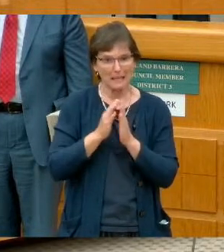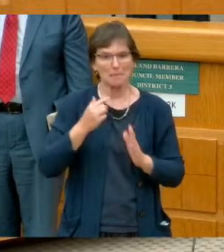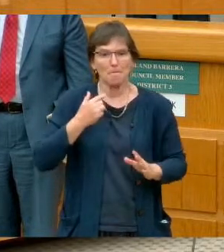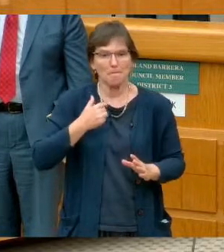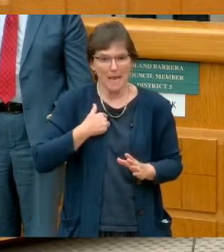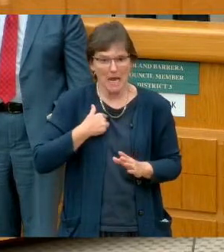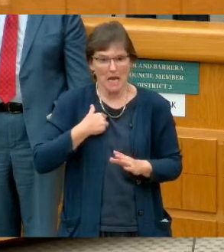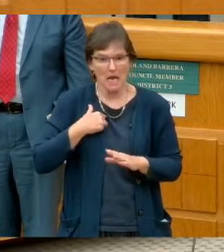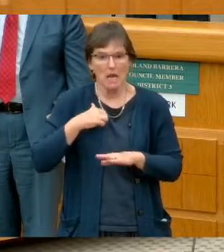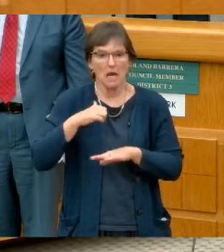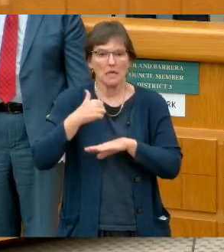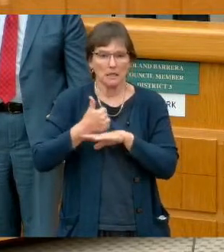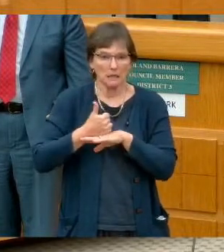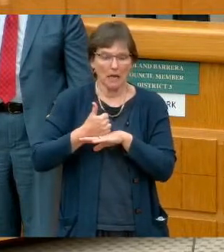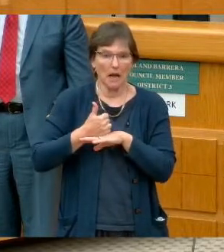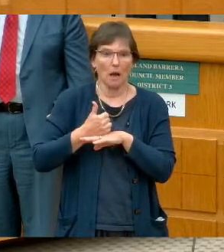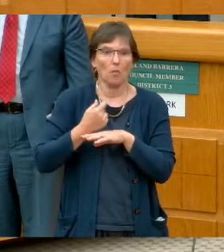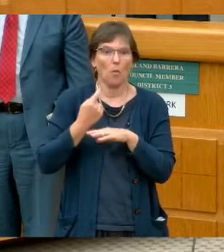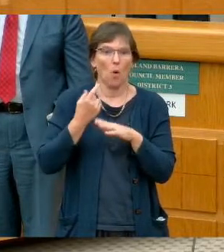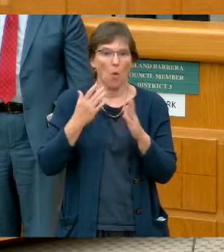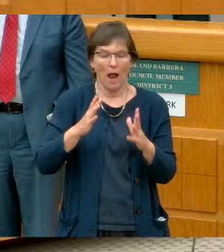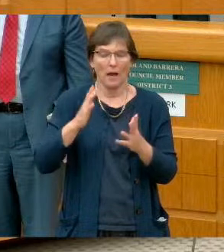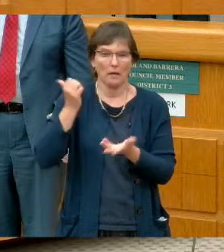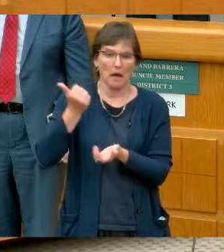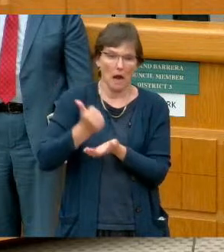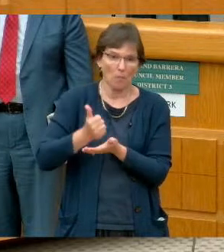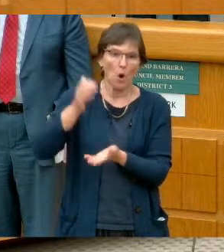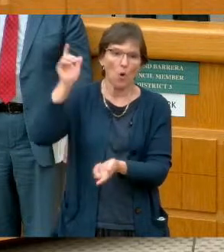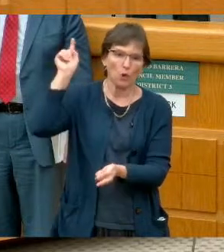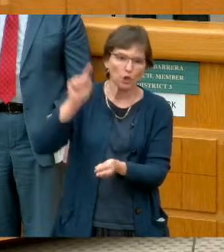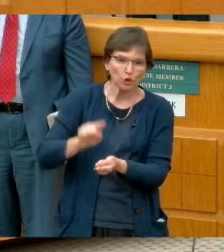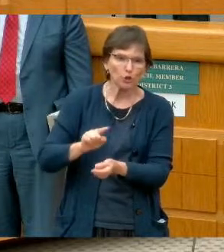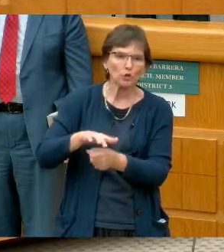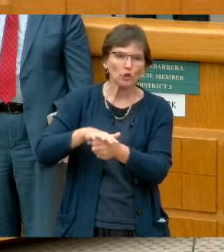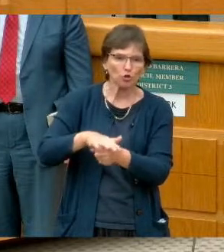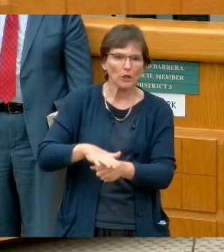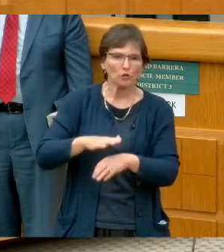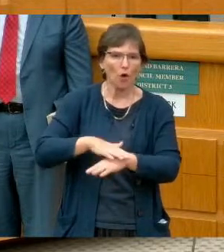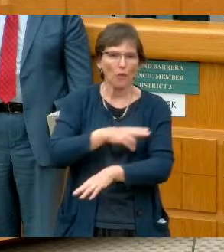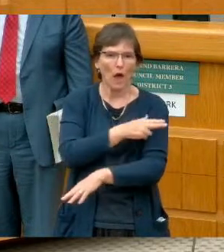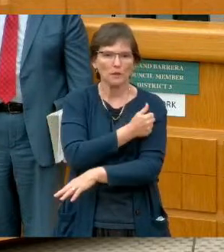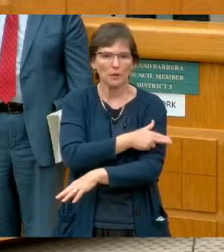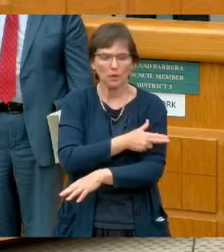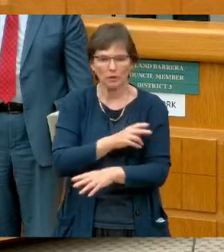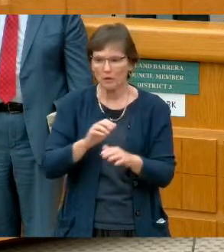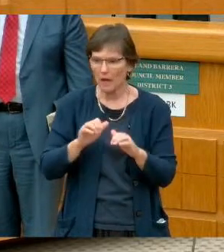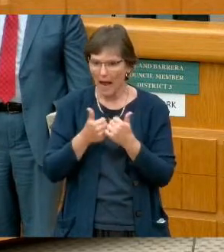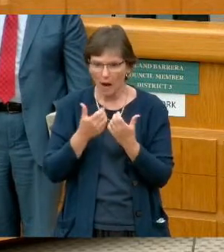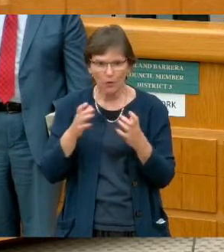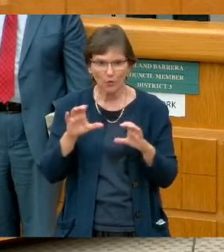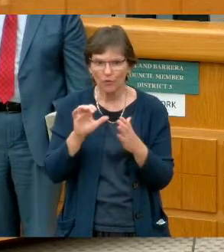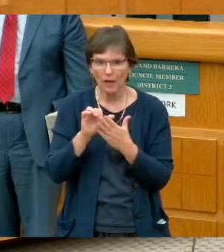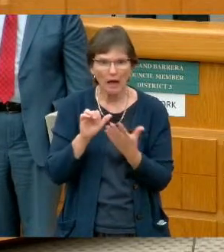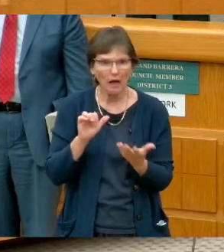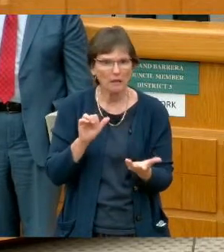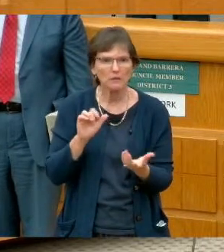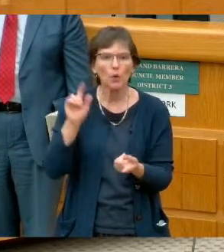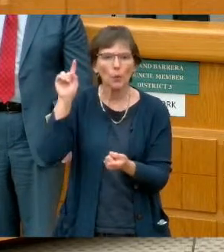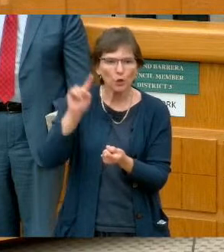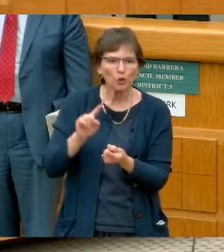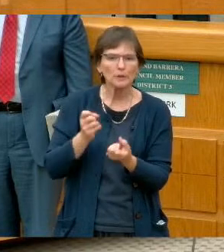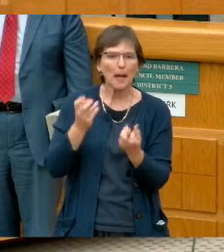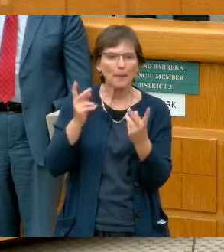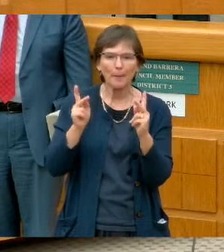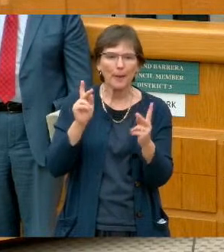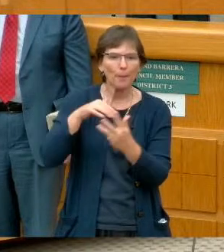our power to add capacity to our hospitals. How do we do that? We reduce interactions. How